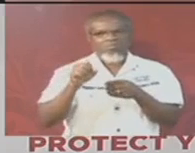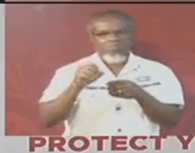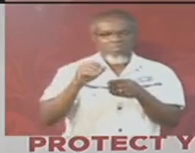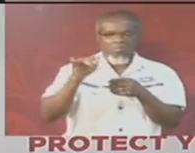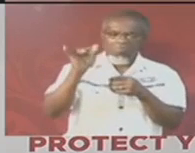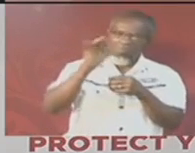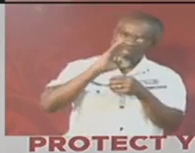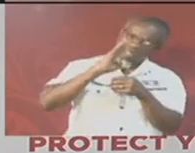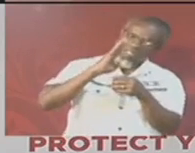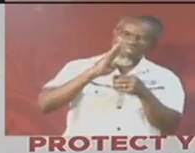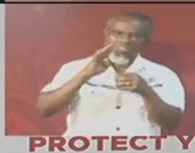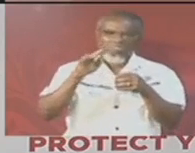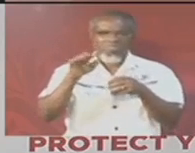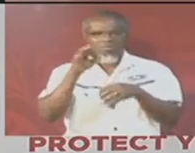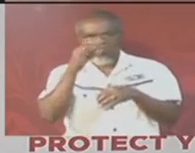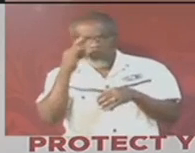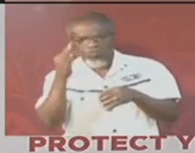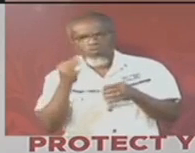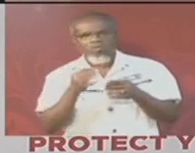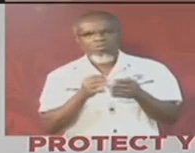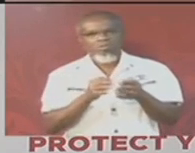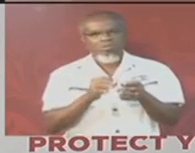Just adhere to the measures.